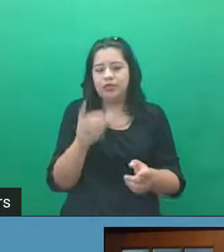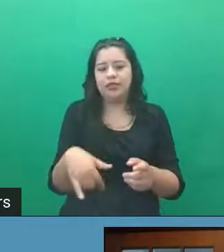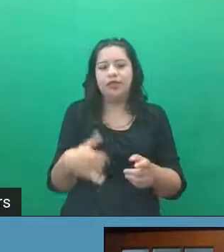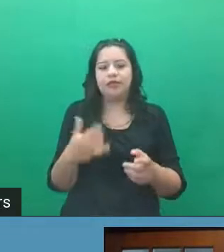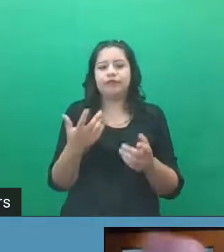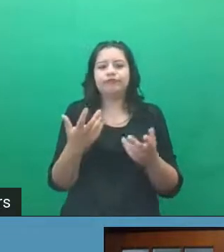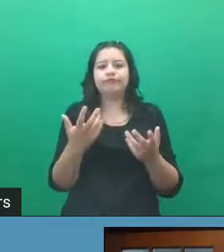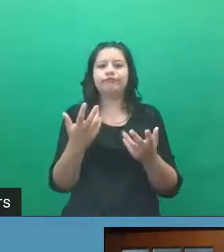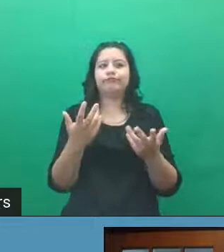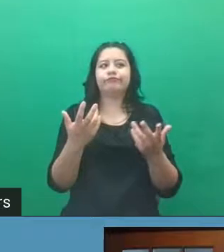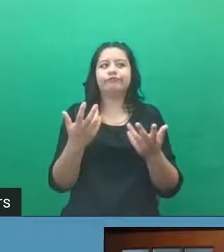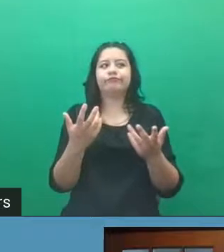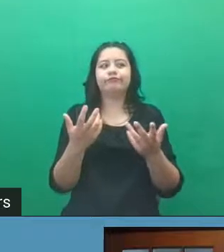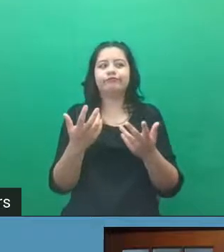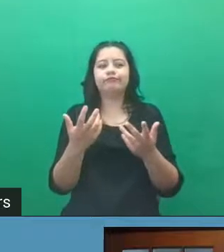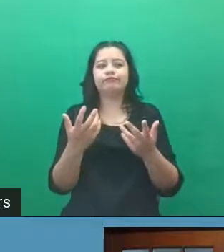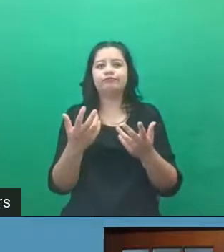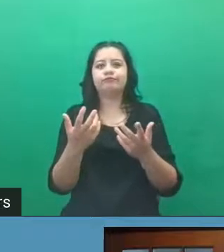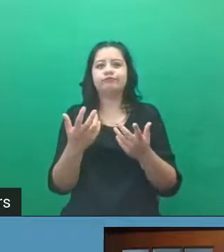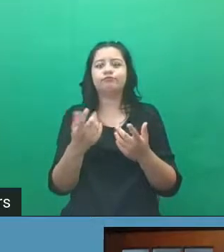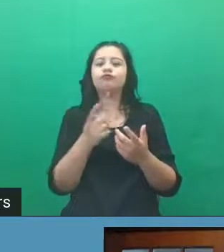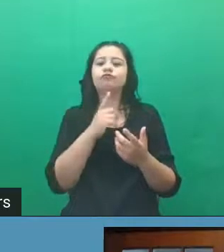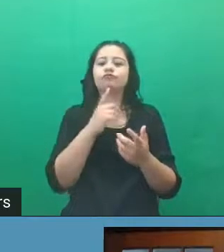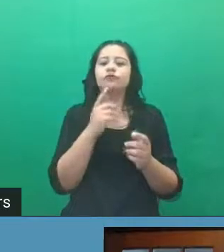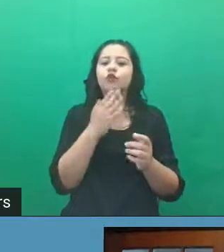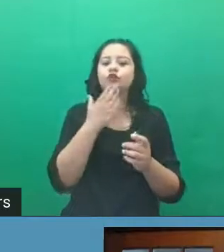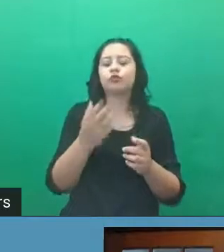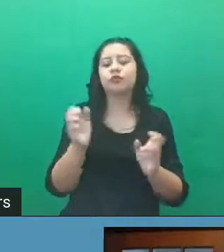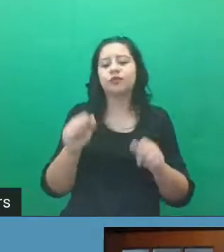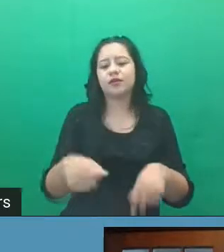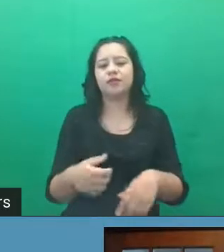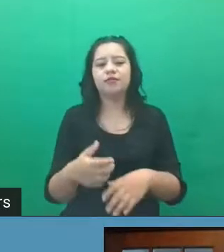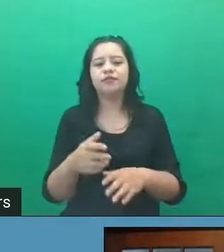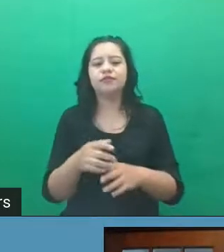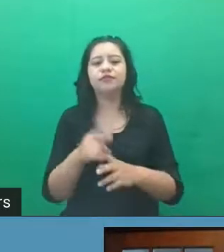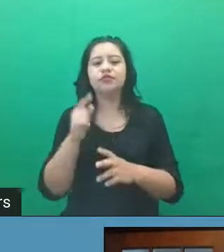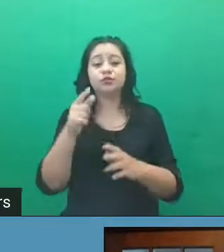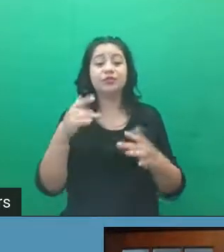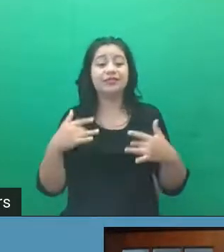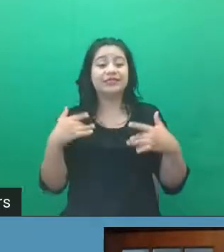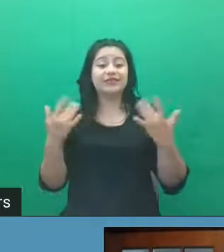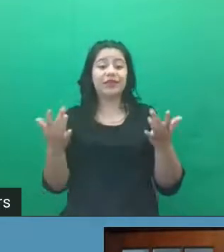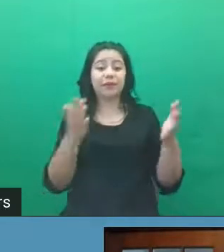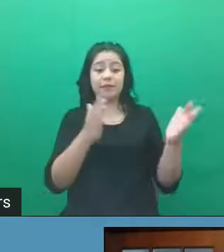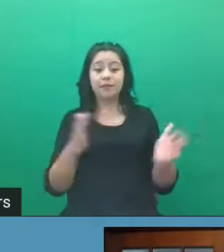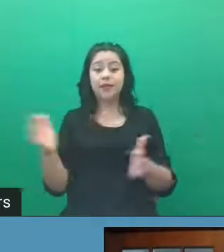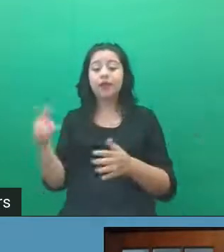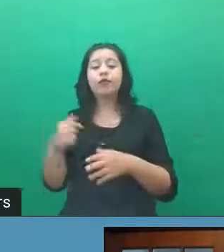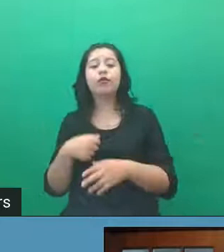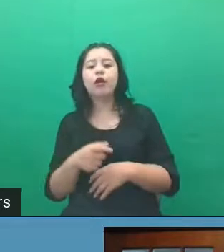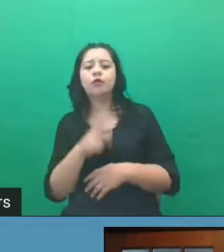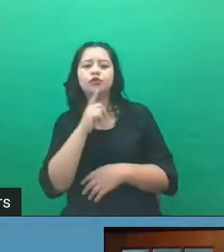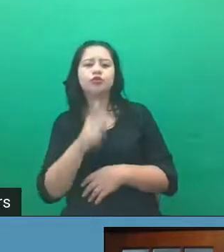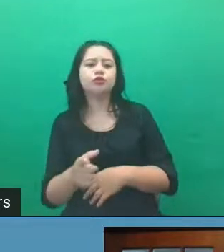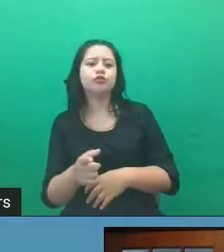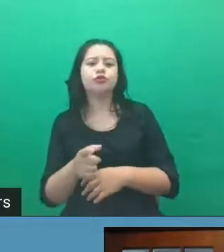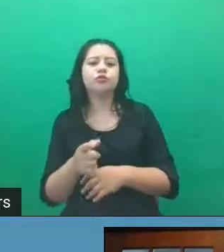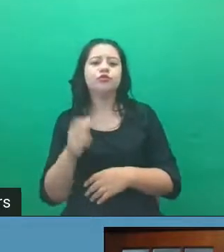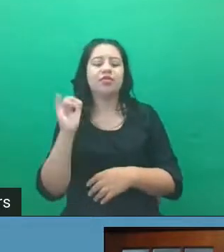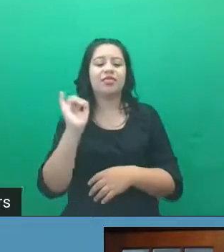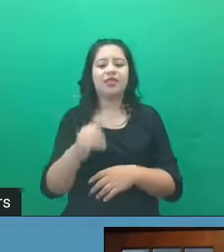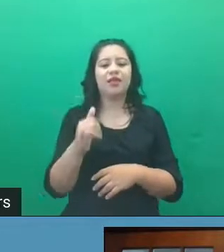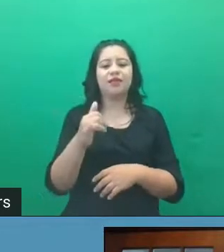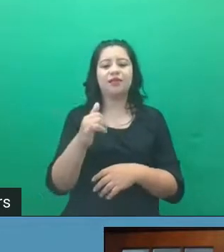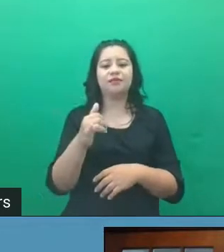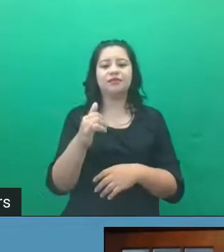to what she said, I'm building on that, and so as an event planner, I think that modality at the very beginning